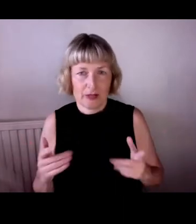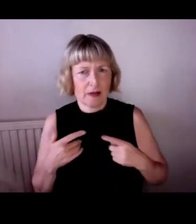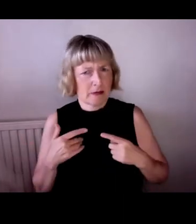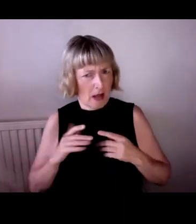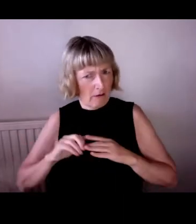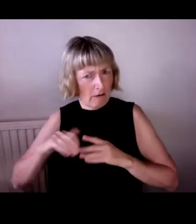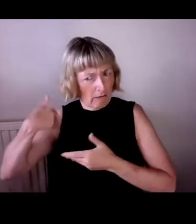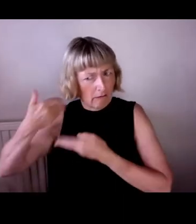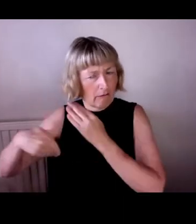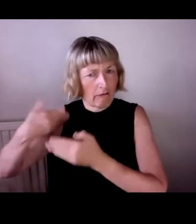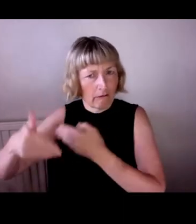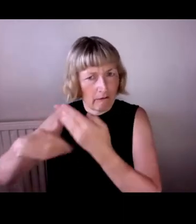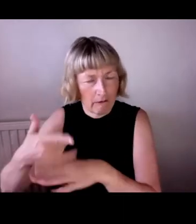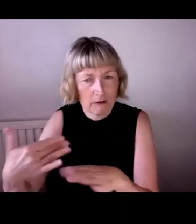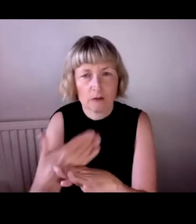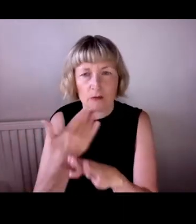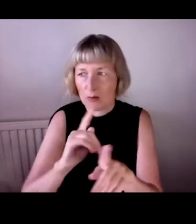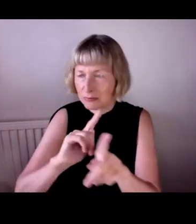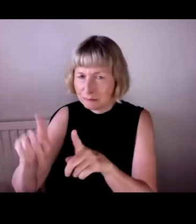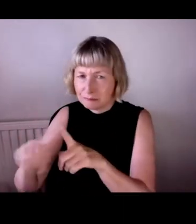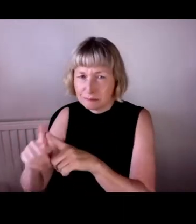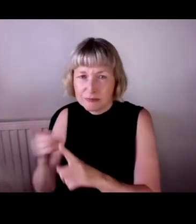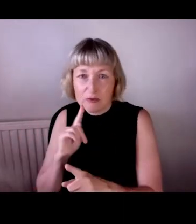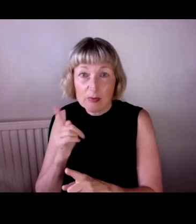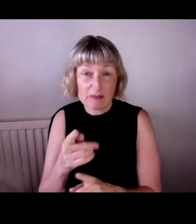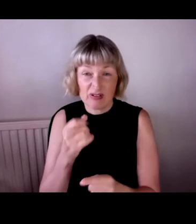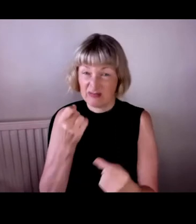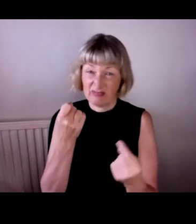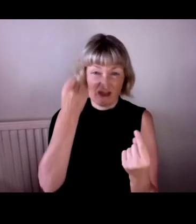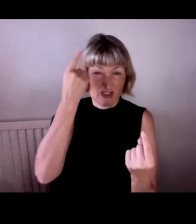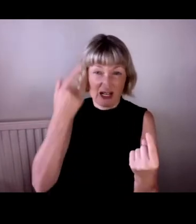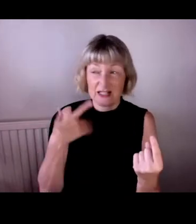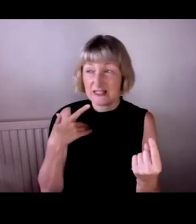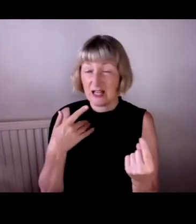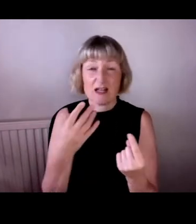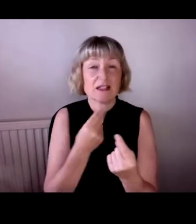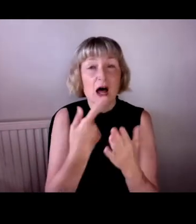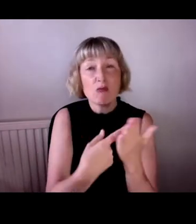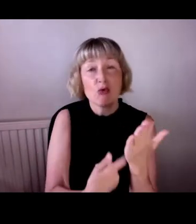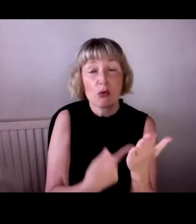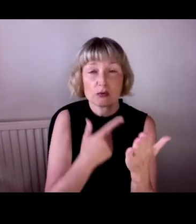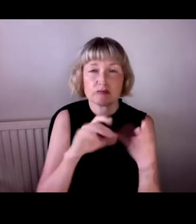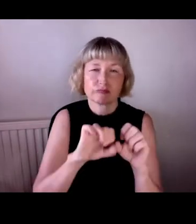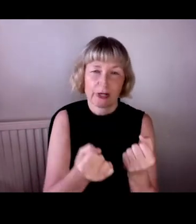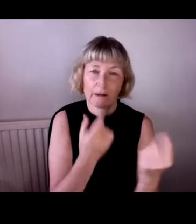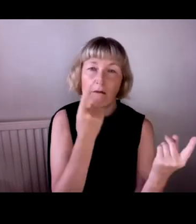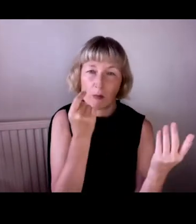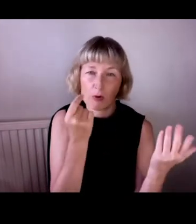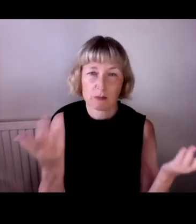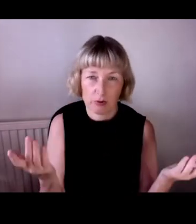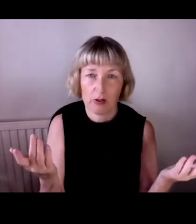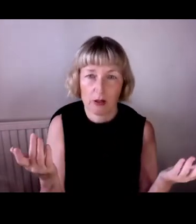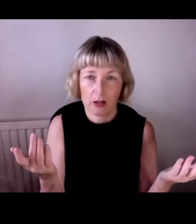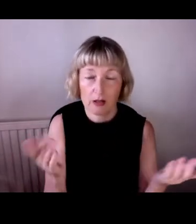as I've worked with many different people, I've realized that there are rules that can be broken and there are ways of making things